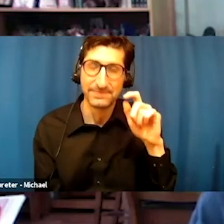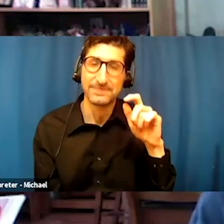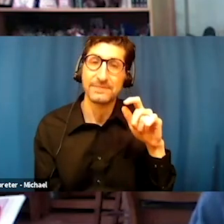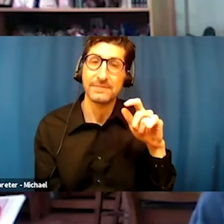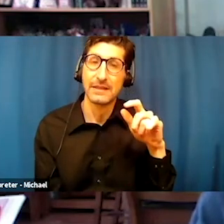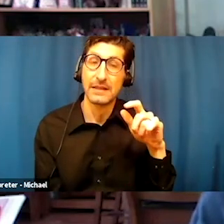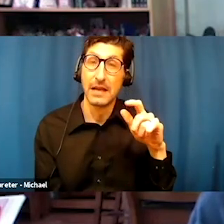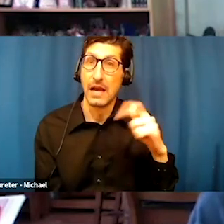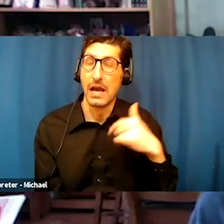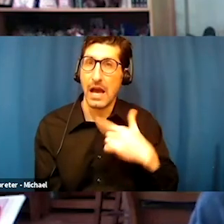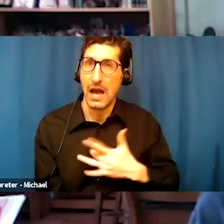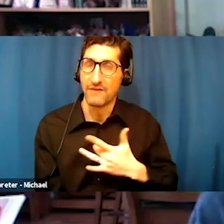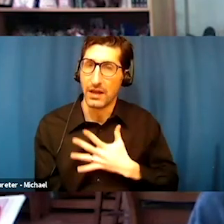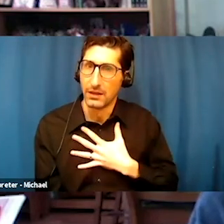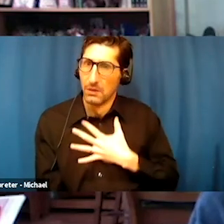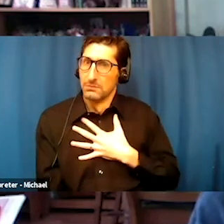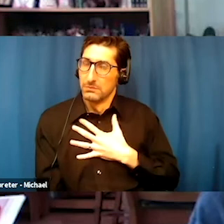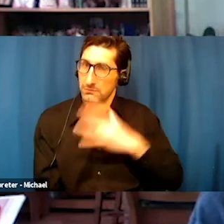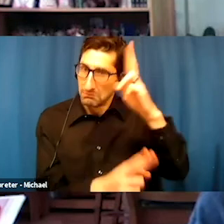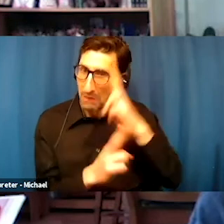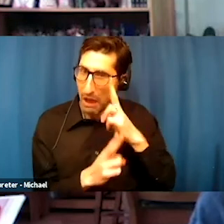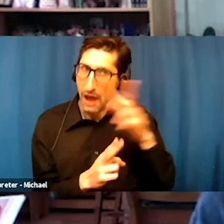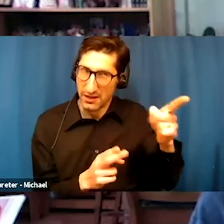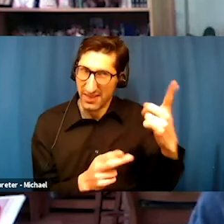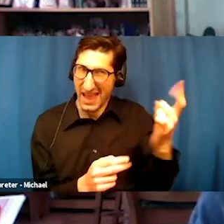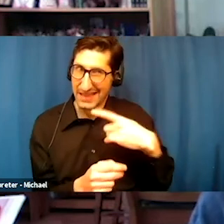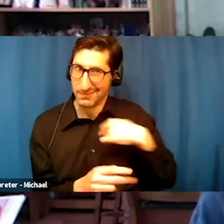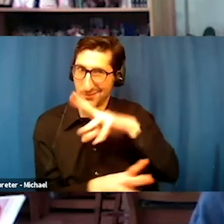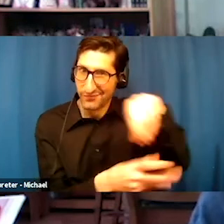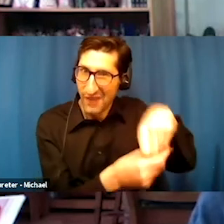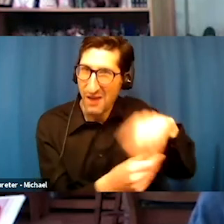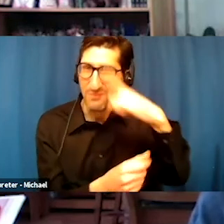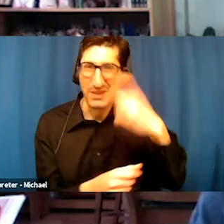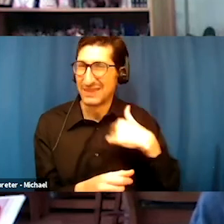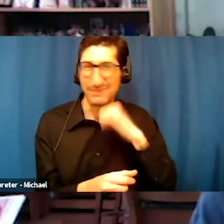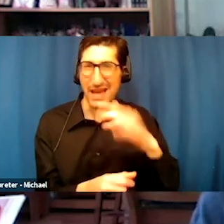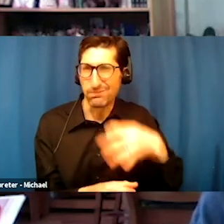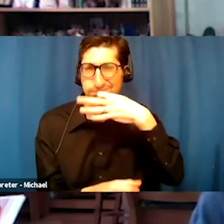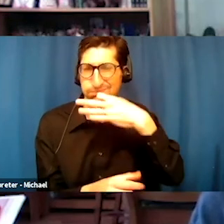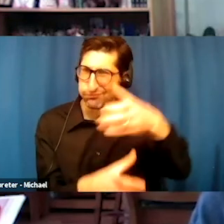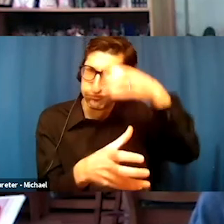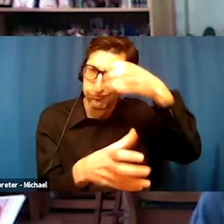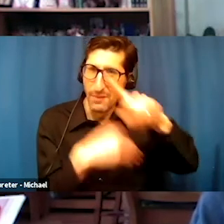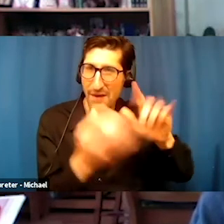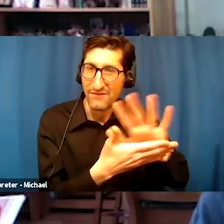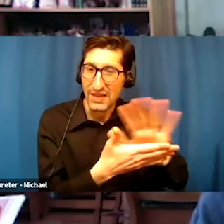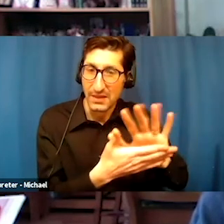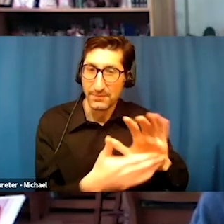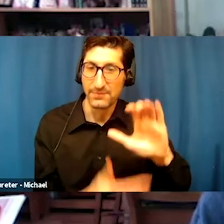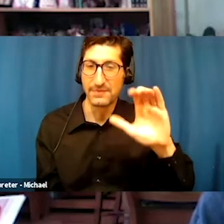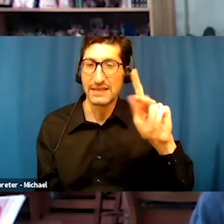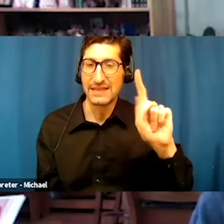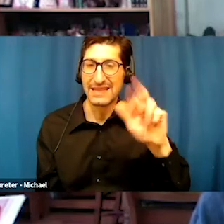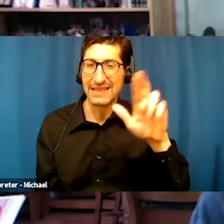flattered that they asked me because I'm certainly no film expert, but Carrie Sandahl, Salome